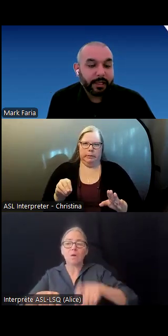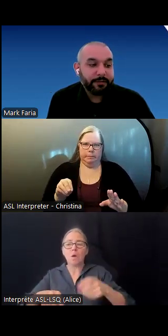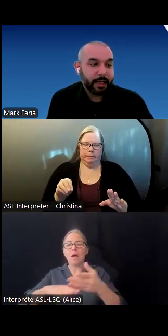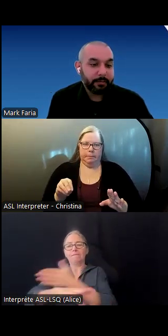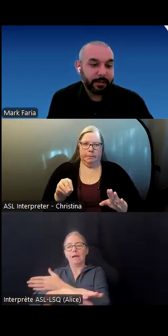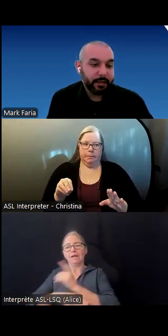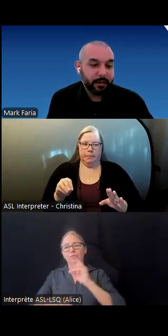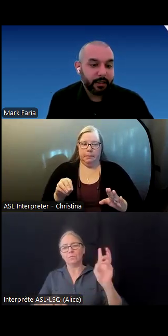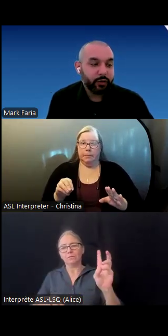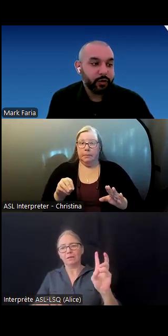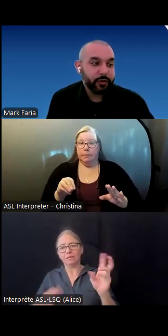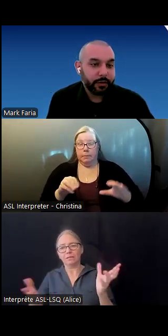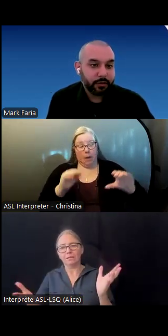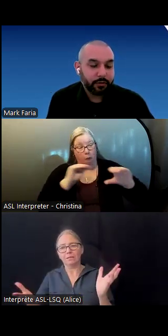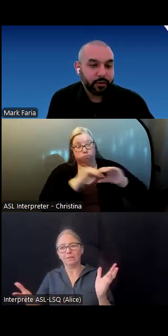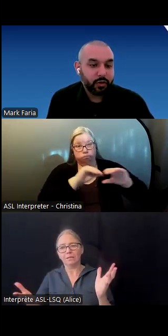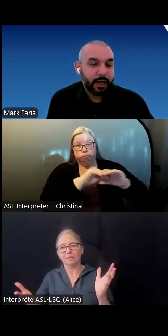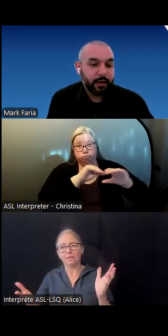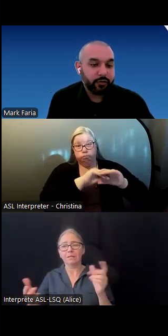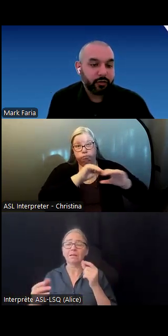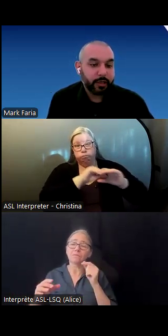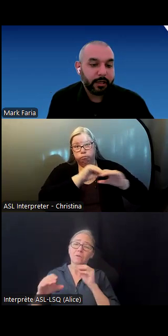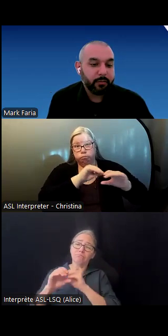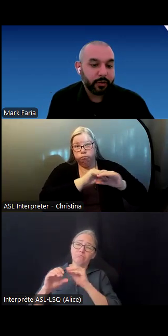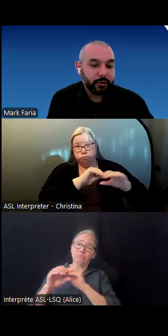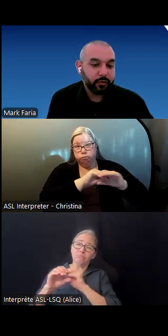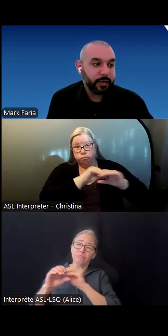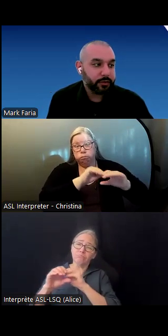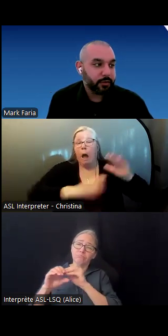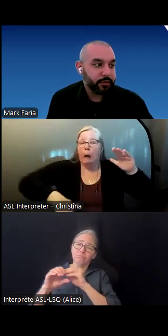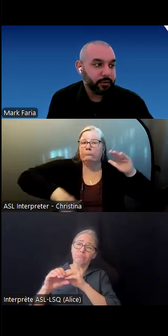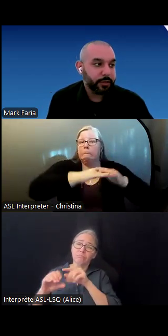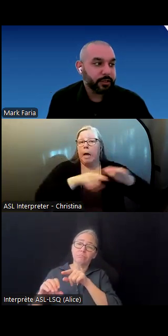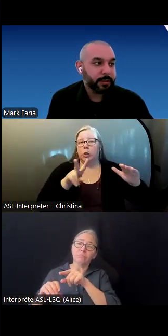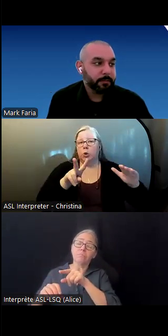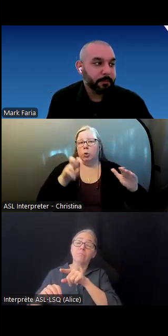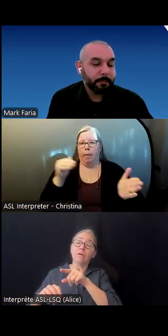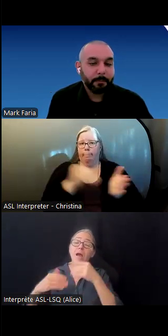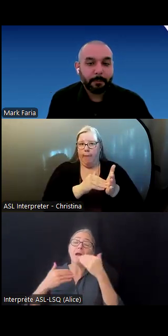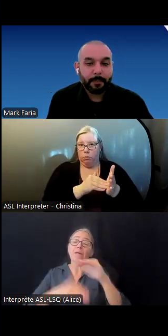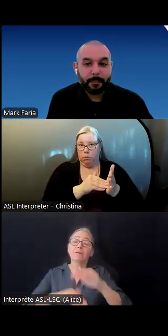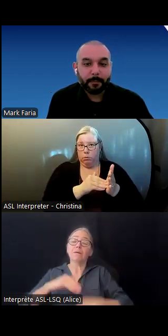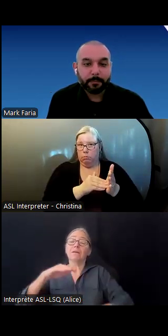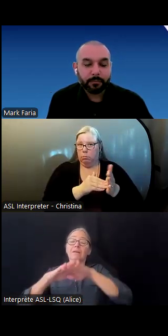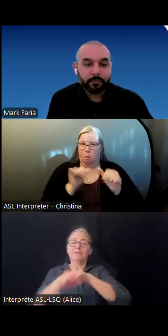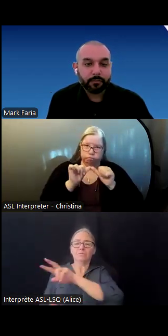maximum lifetime limit of $200,000. So you cannot contribute any more than $200,000 to an RDSP.